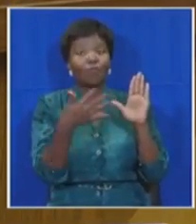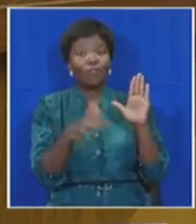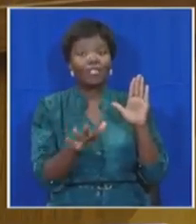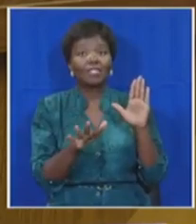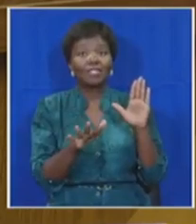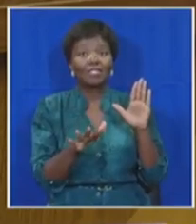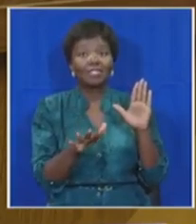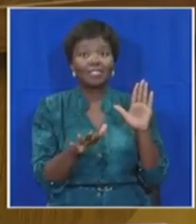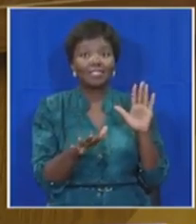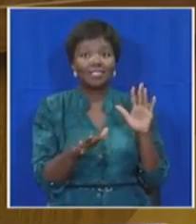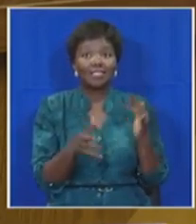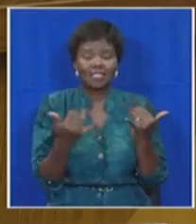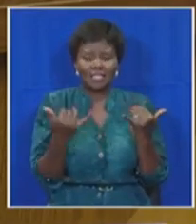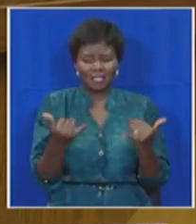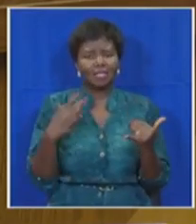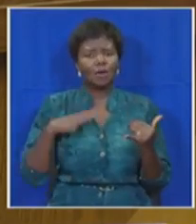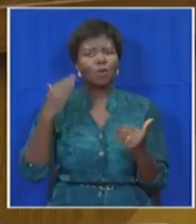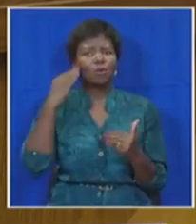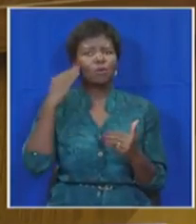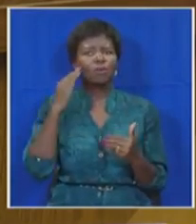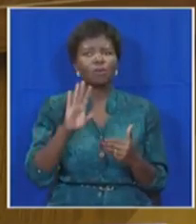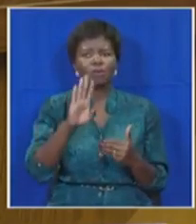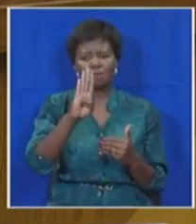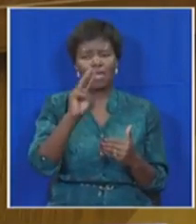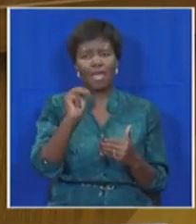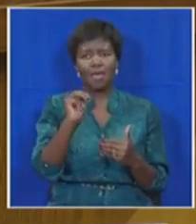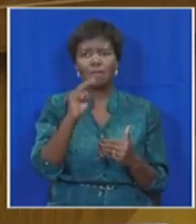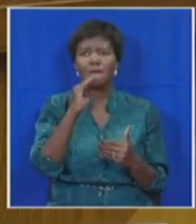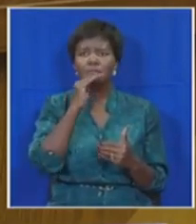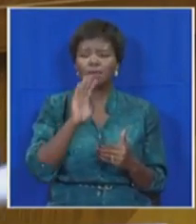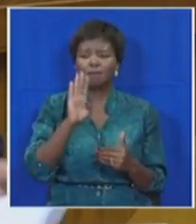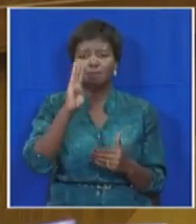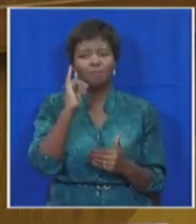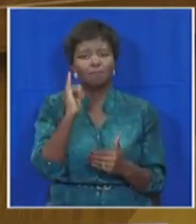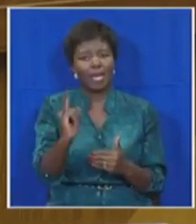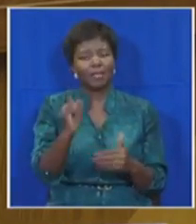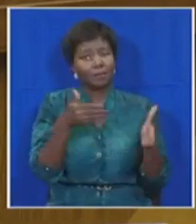I'm still trying to work out what the BM stands for. Could it be bad mood?